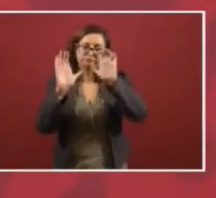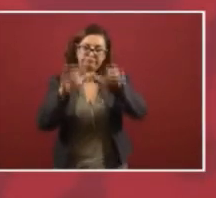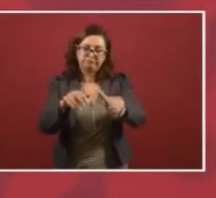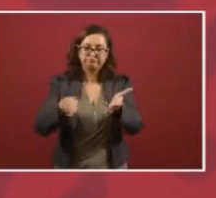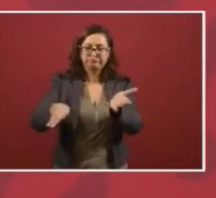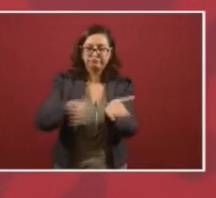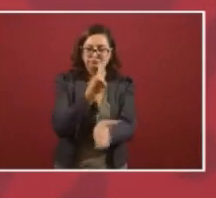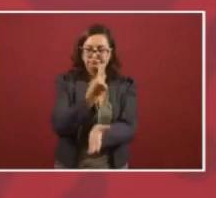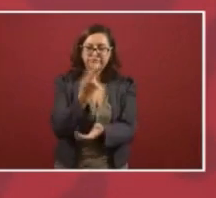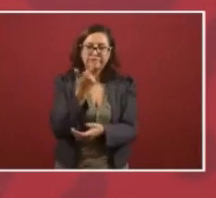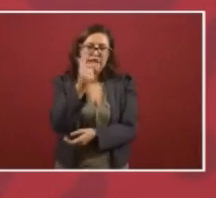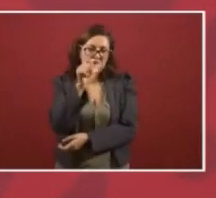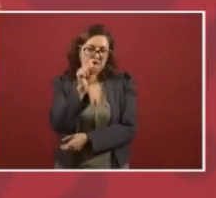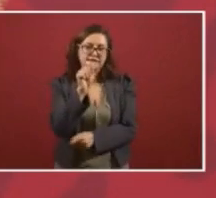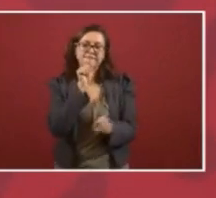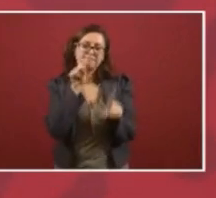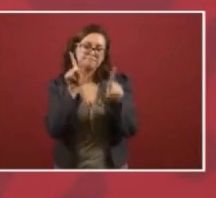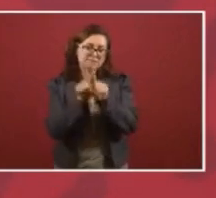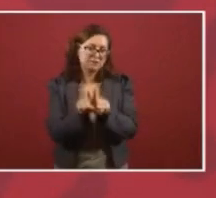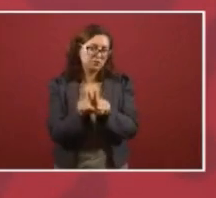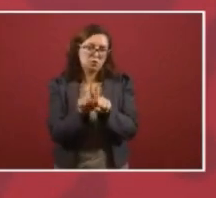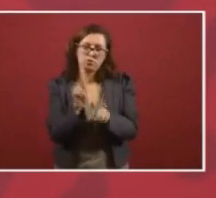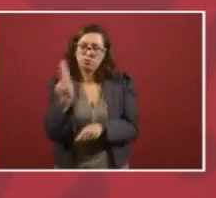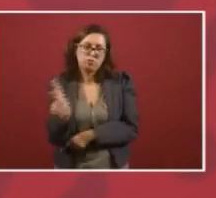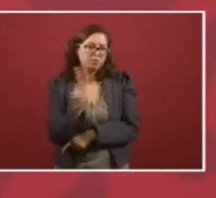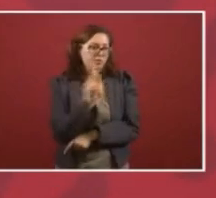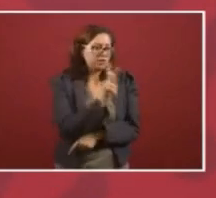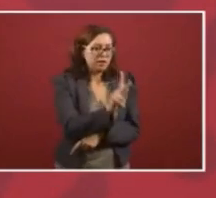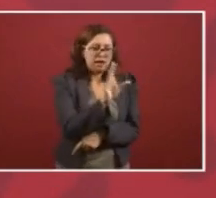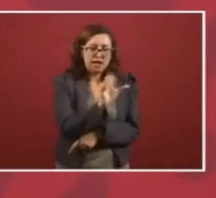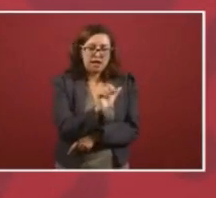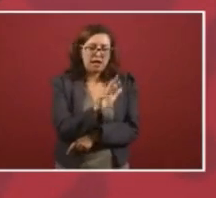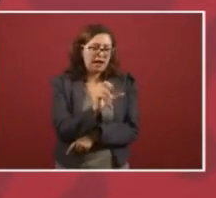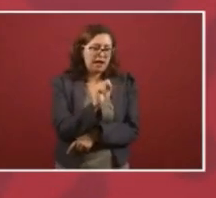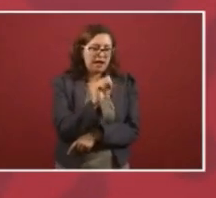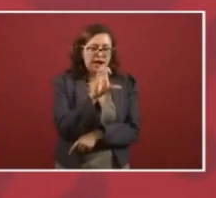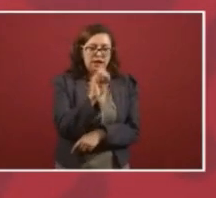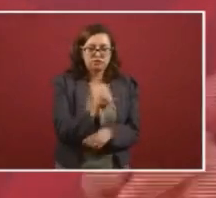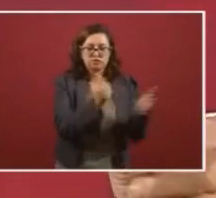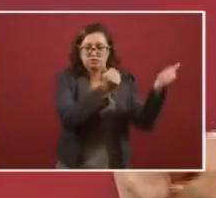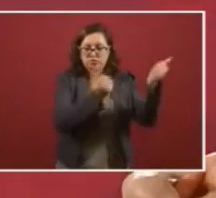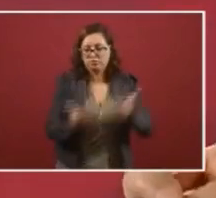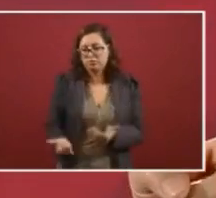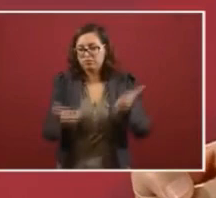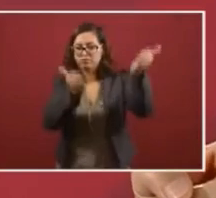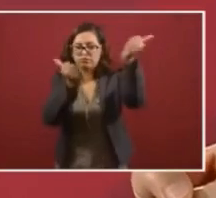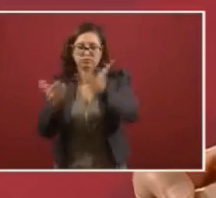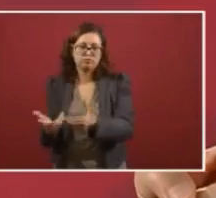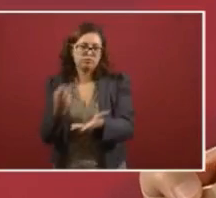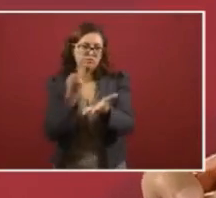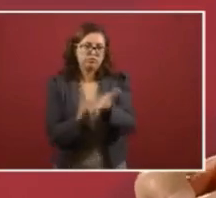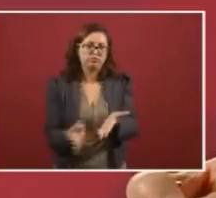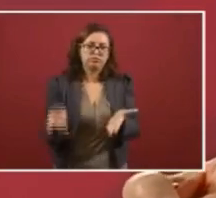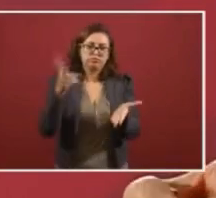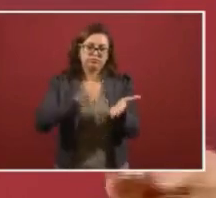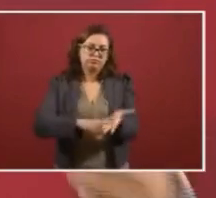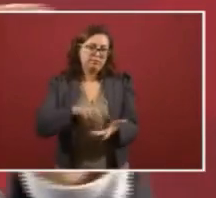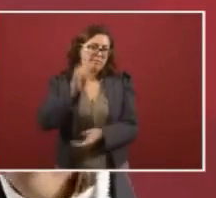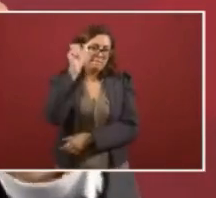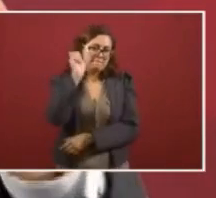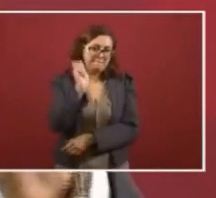had contracted a certain quantity of gas similar to the one that was within the